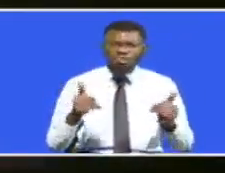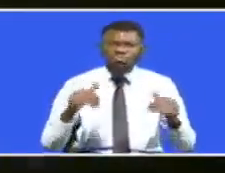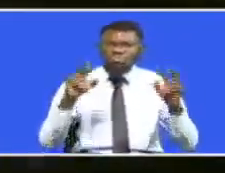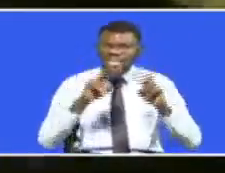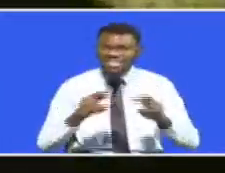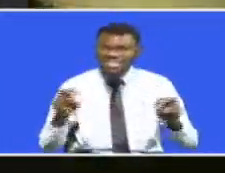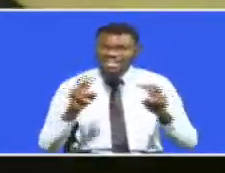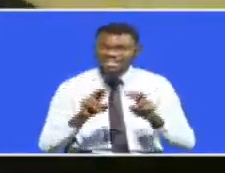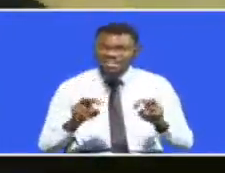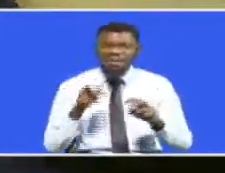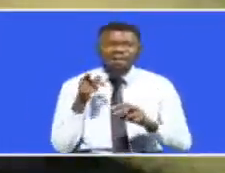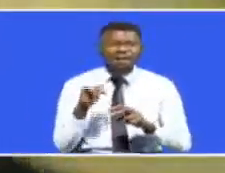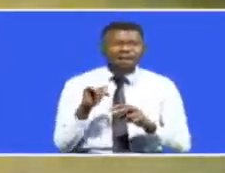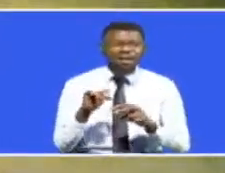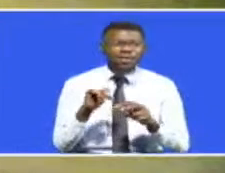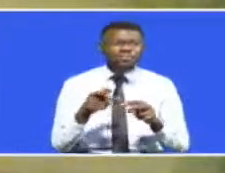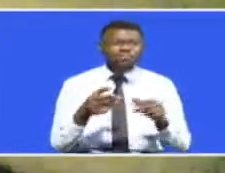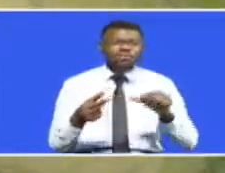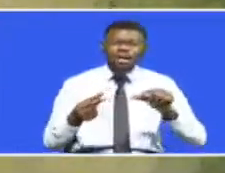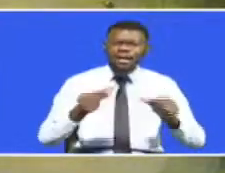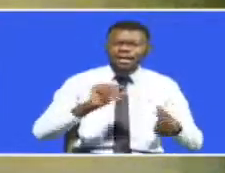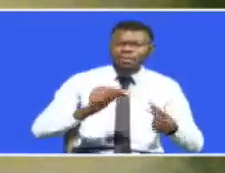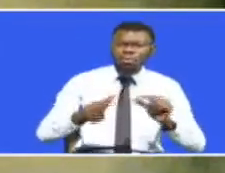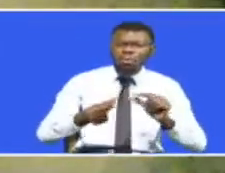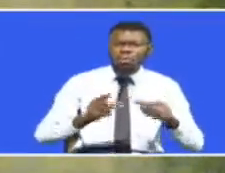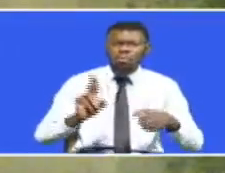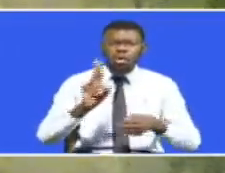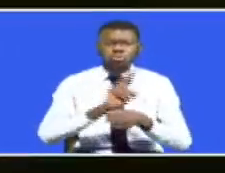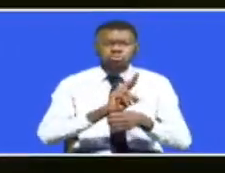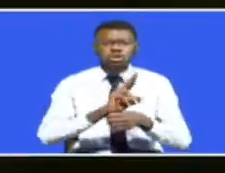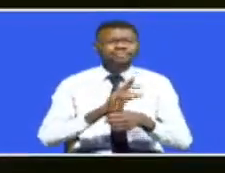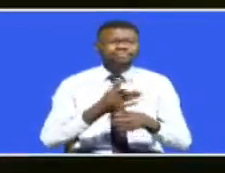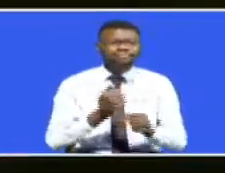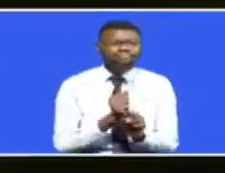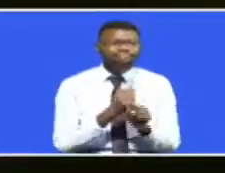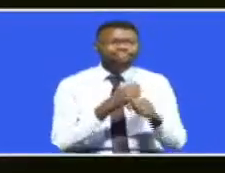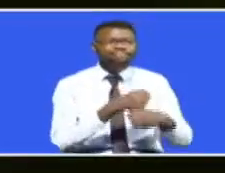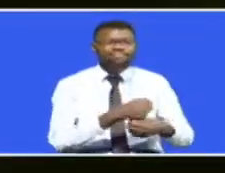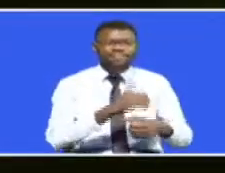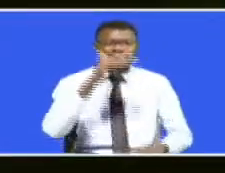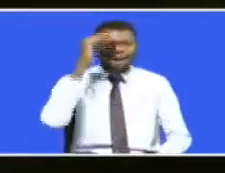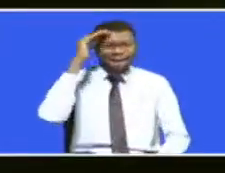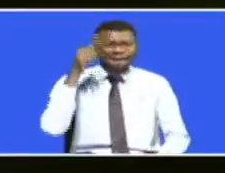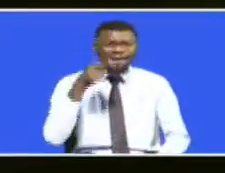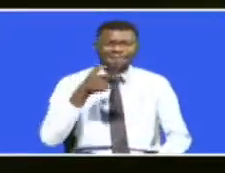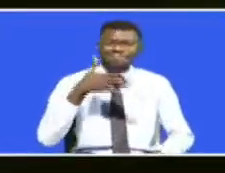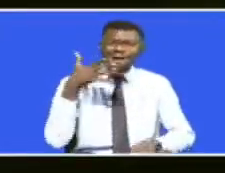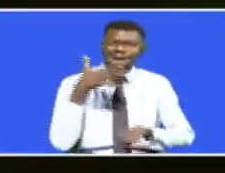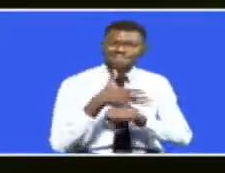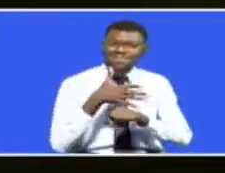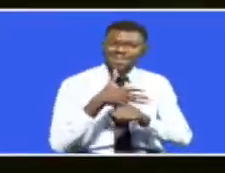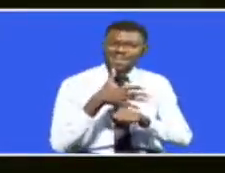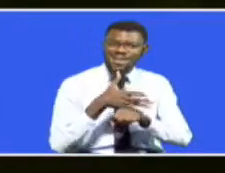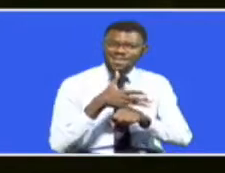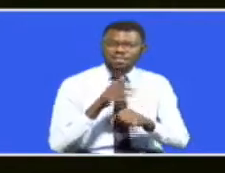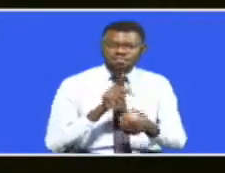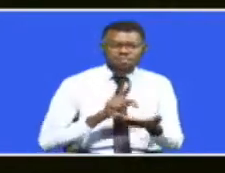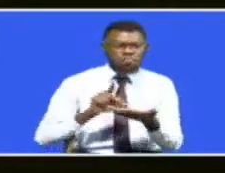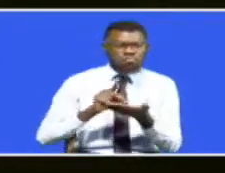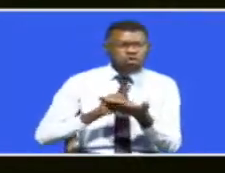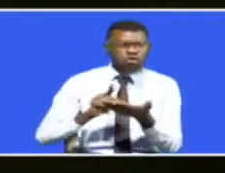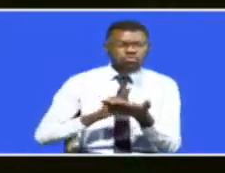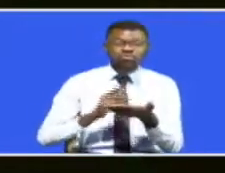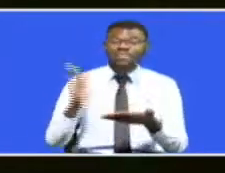harmful and banned substances used in making illegal alcohol that the government has classified as poison under